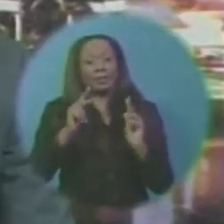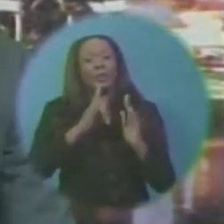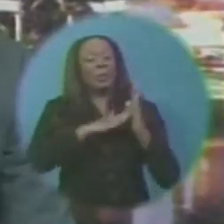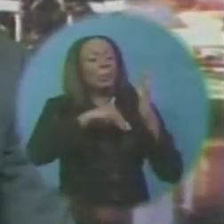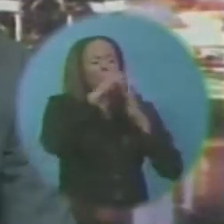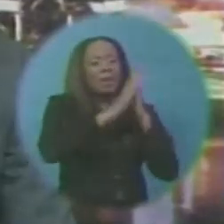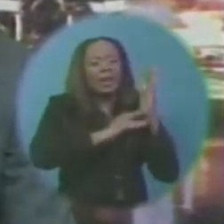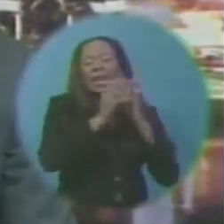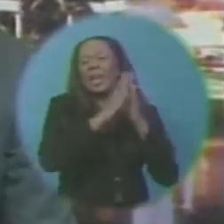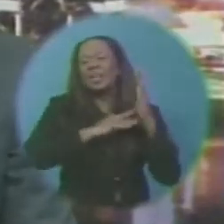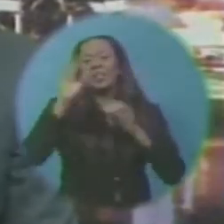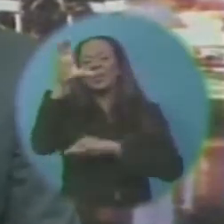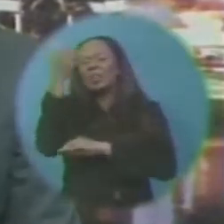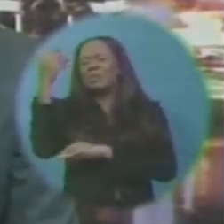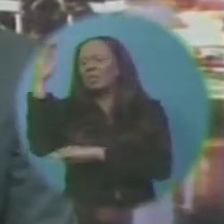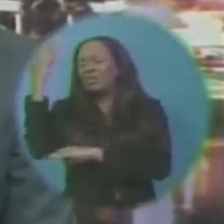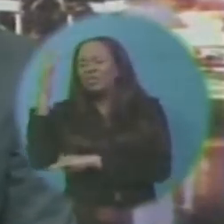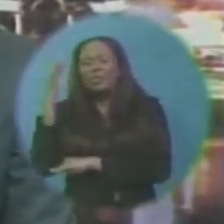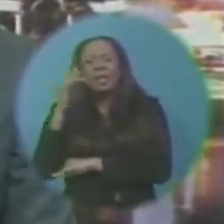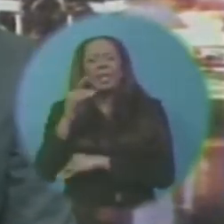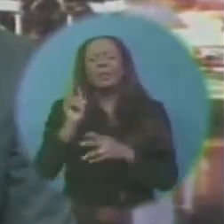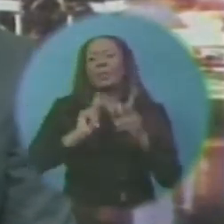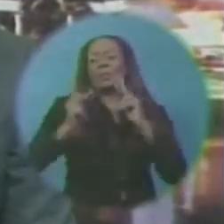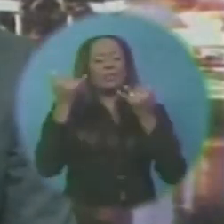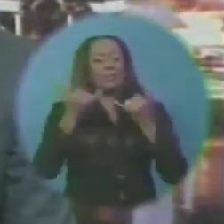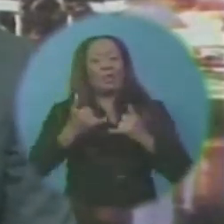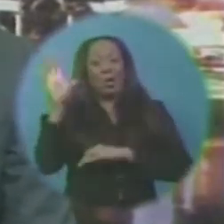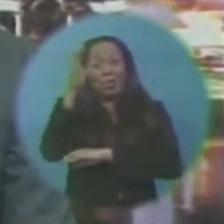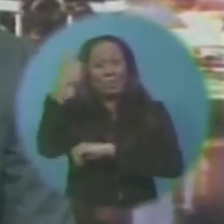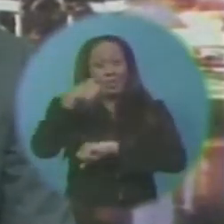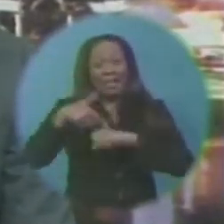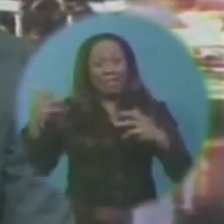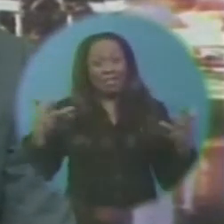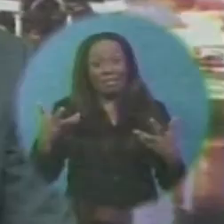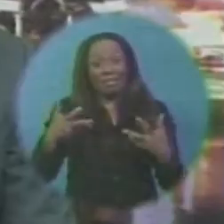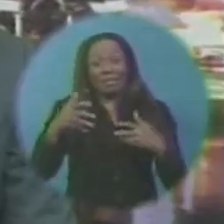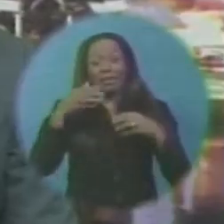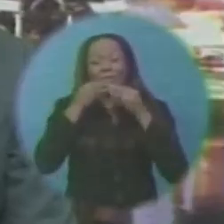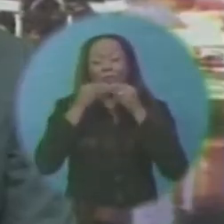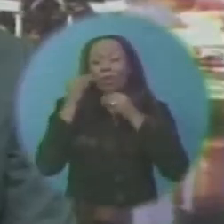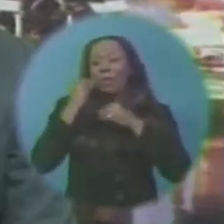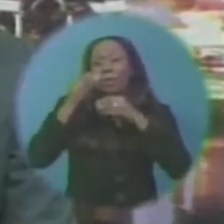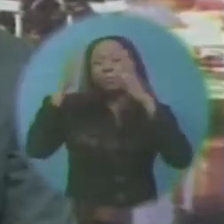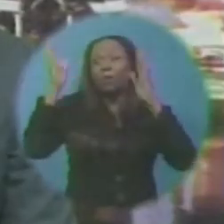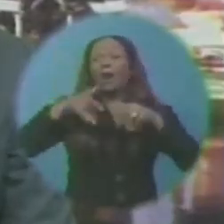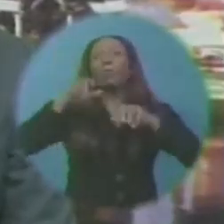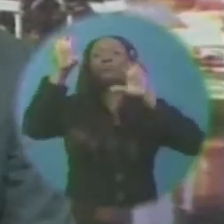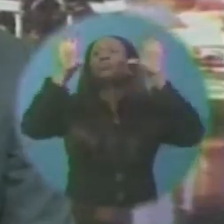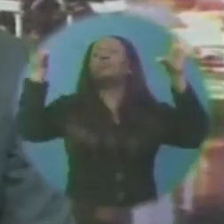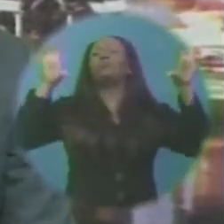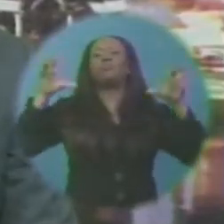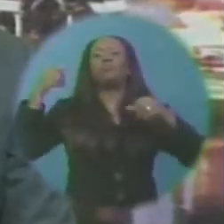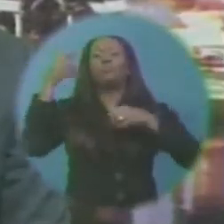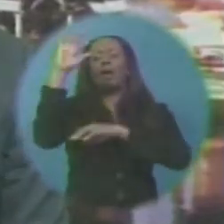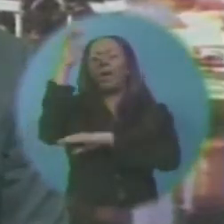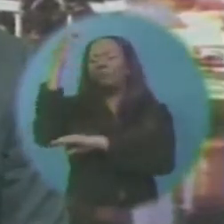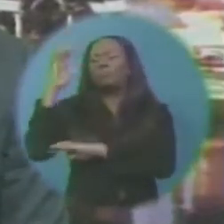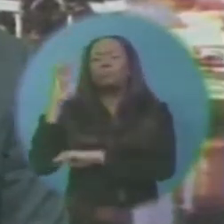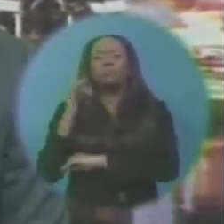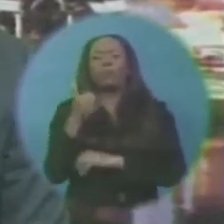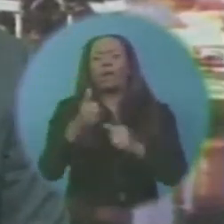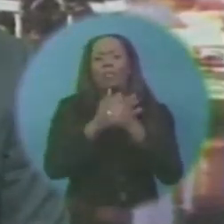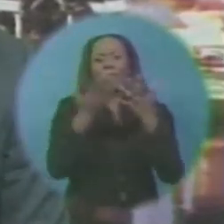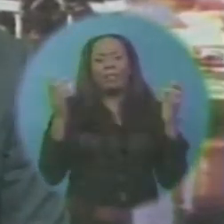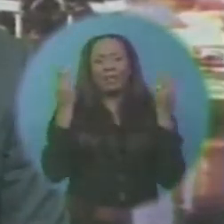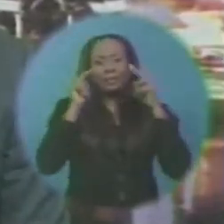to reupholstered furniture, Barbadians are moving to ensure their homes look the part this holiday season. We get more from